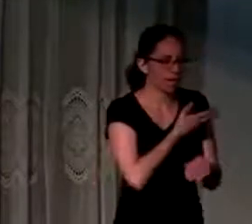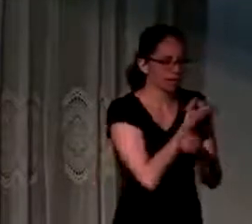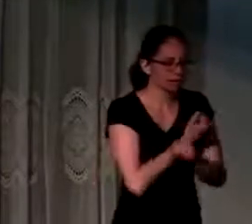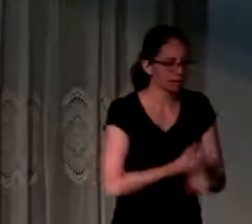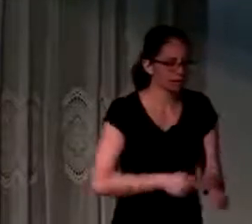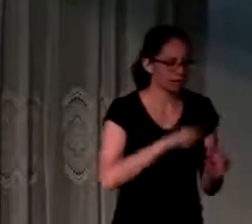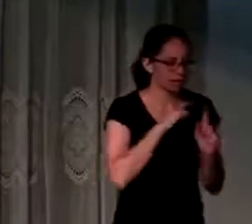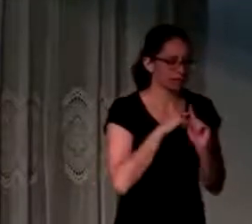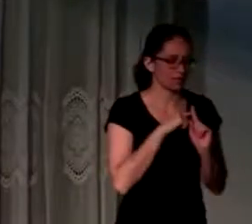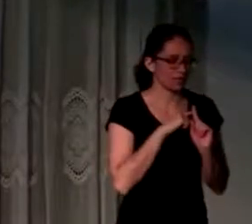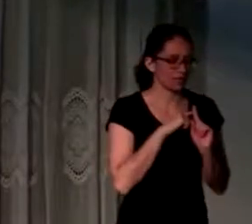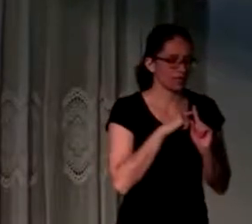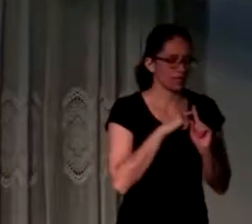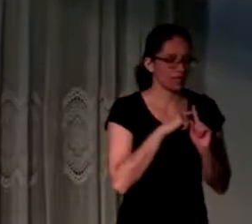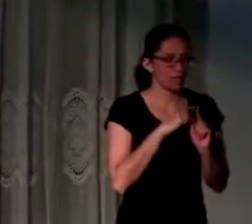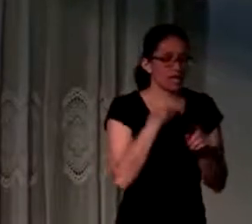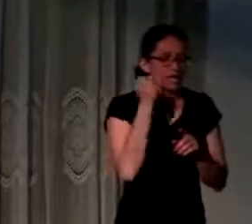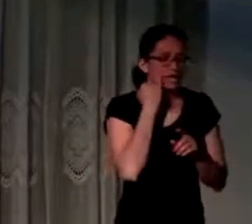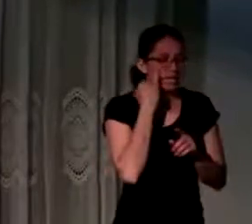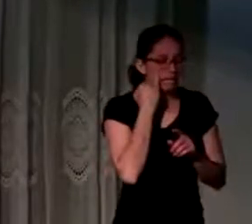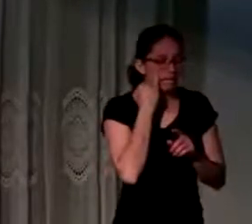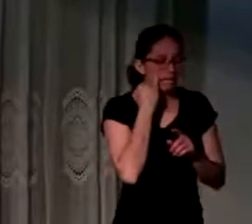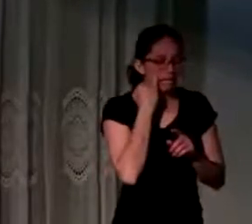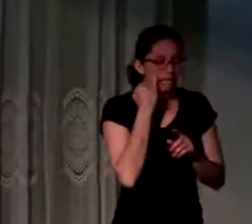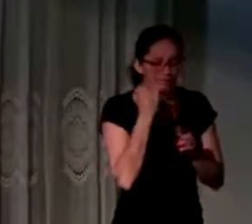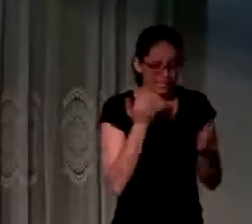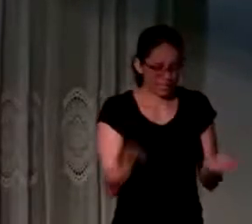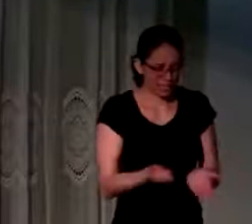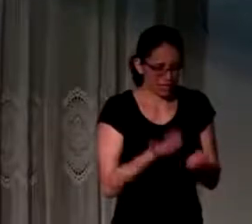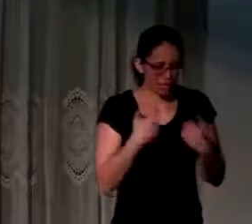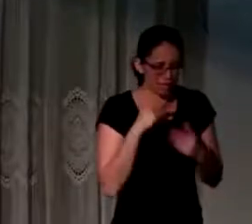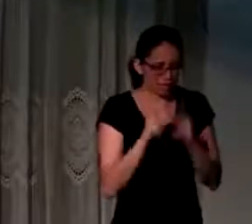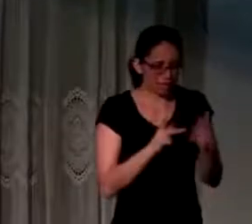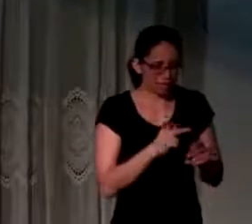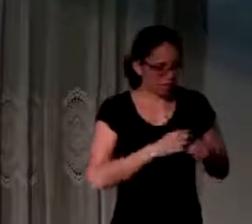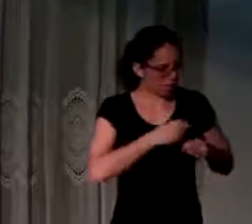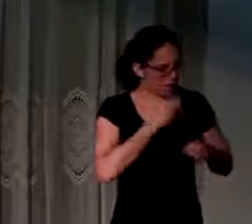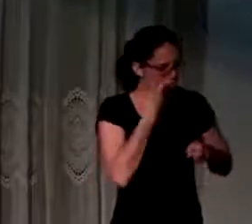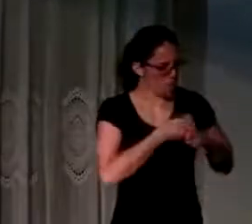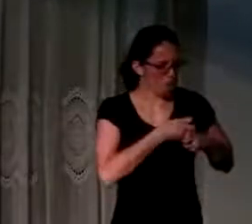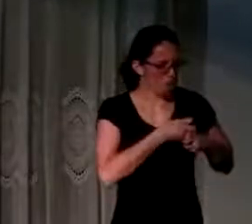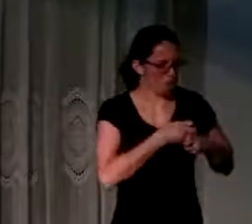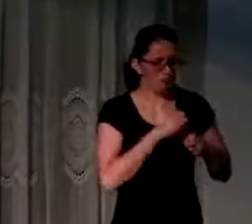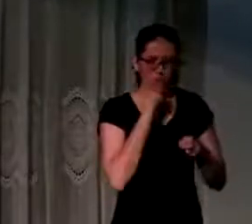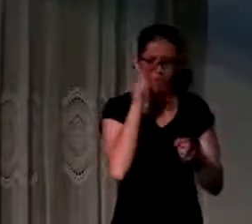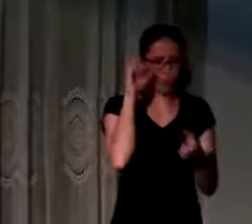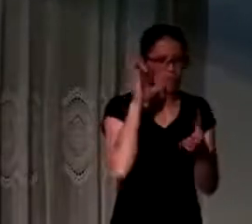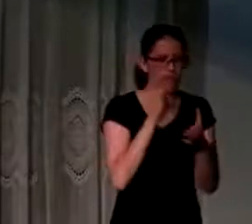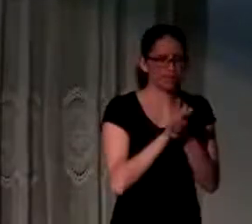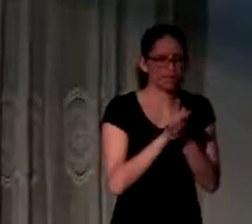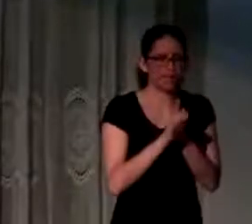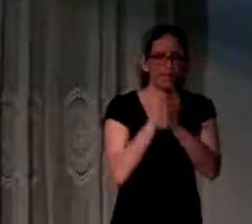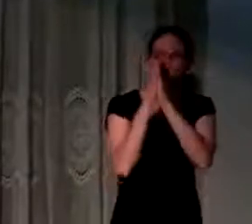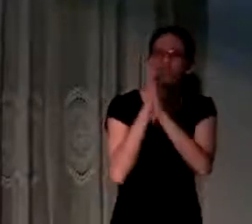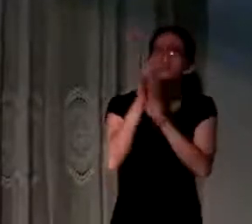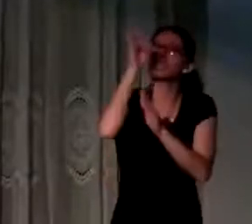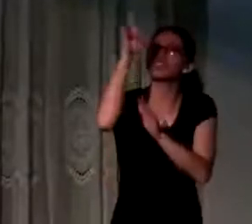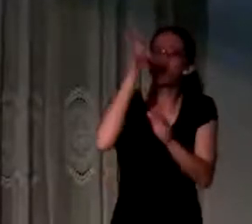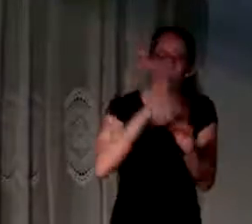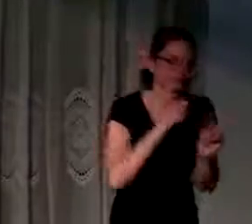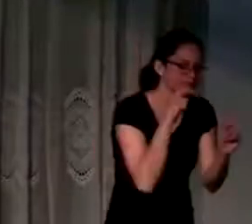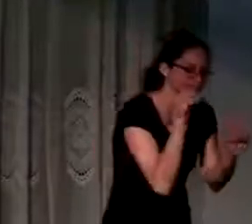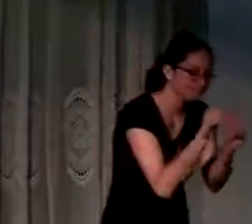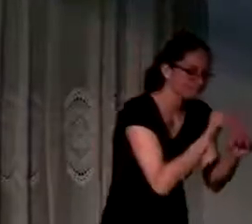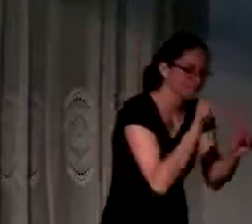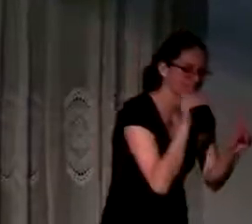any who have a heart of unbelief, I pray you haunt them in their dreams, in their music,